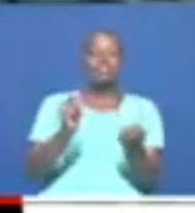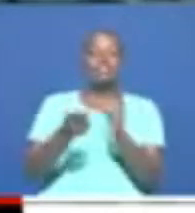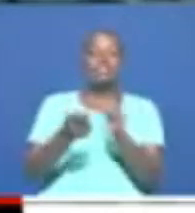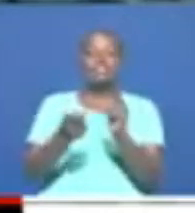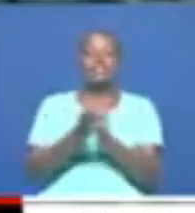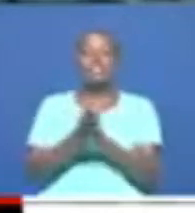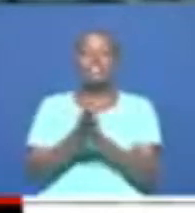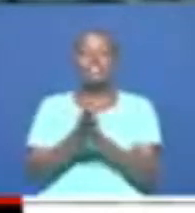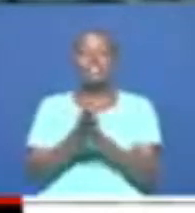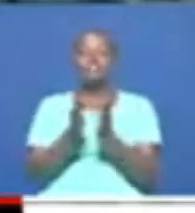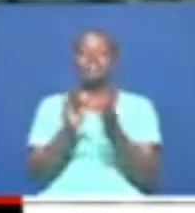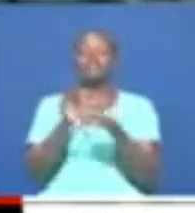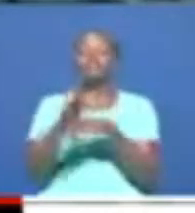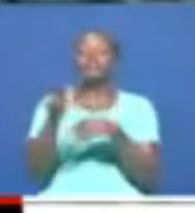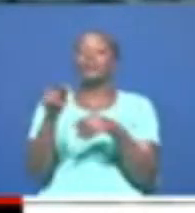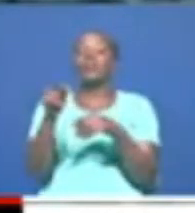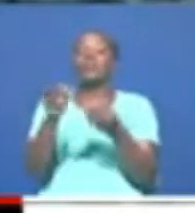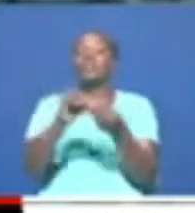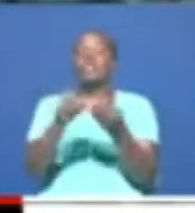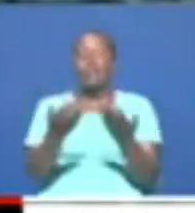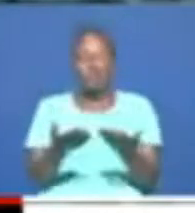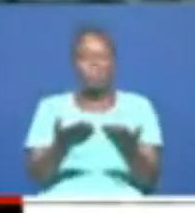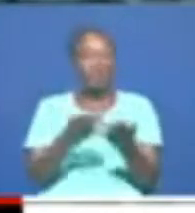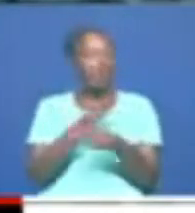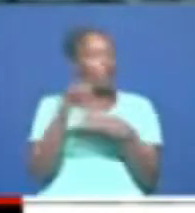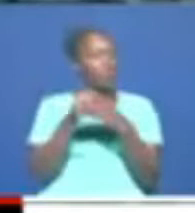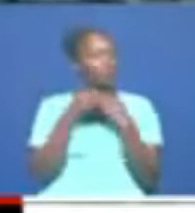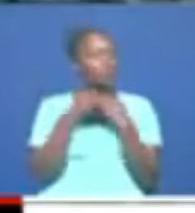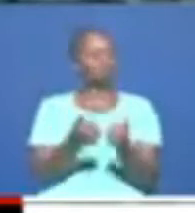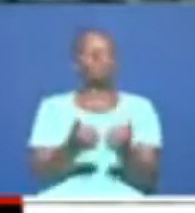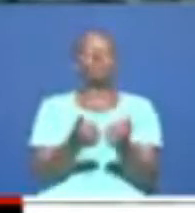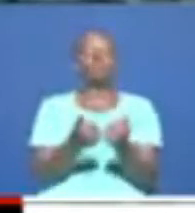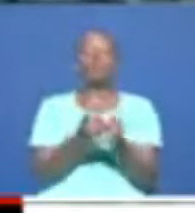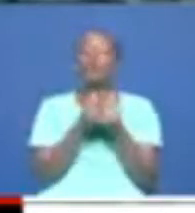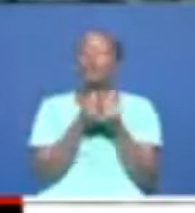Hii number syndicate, all of which we must deal with properly.